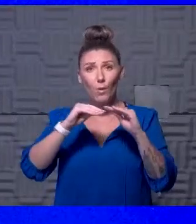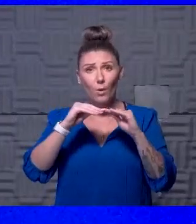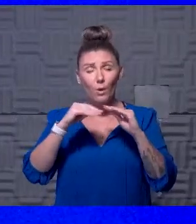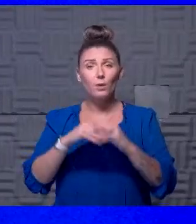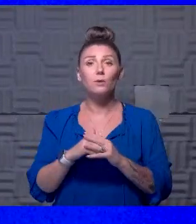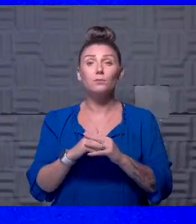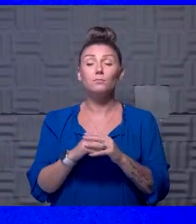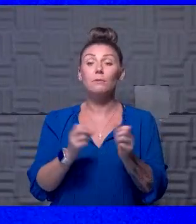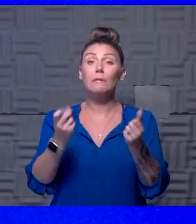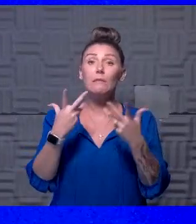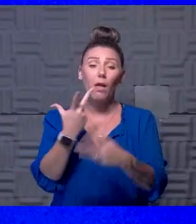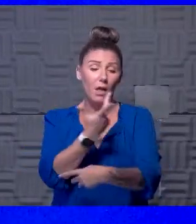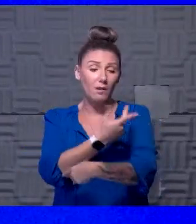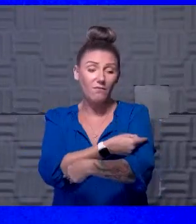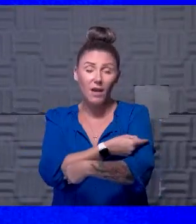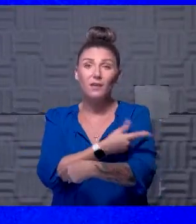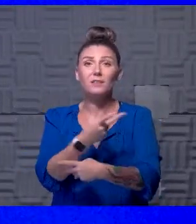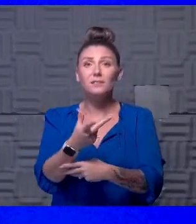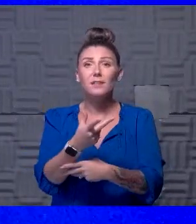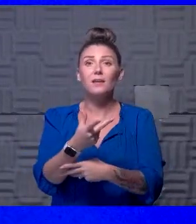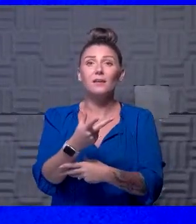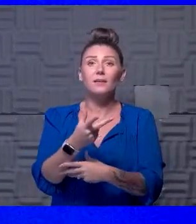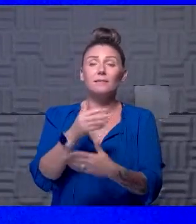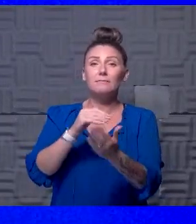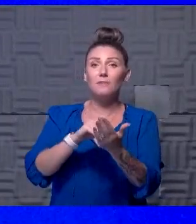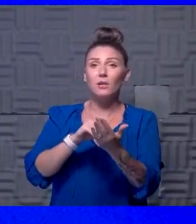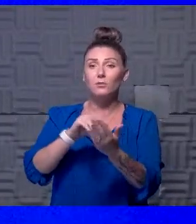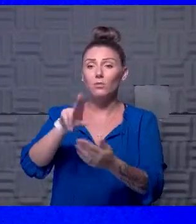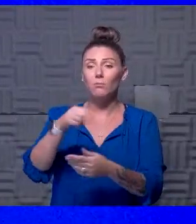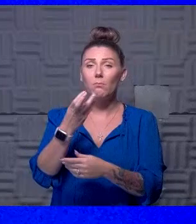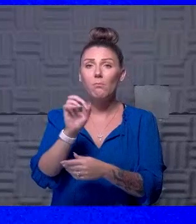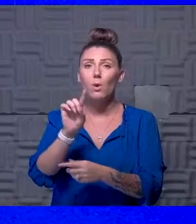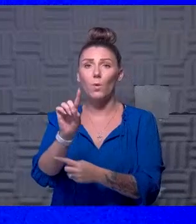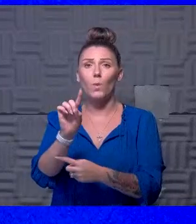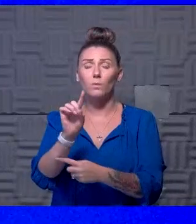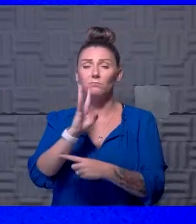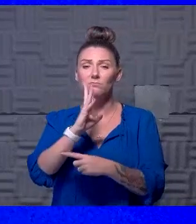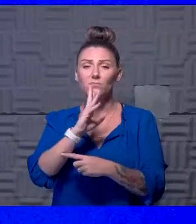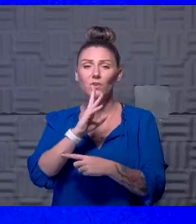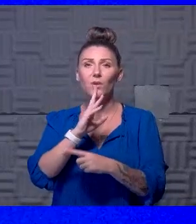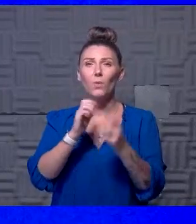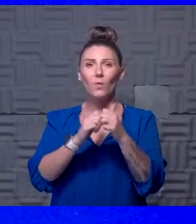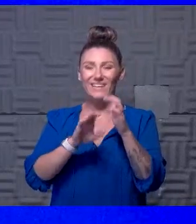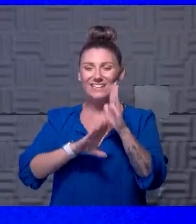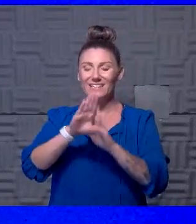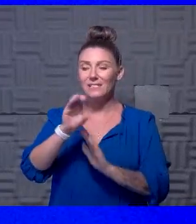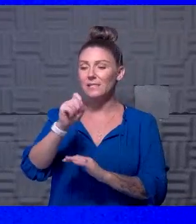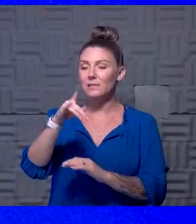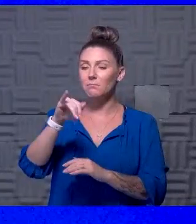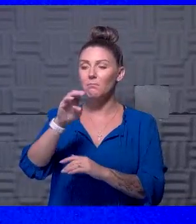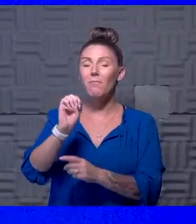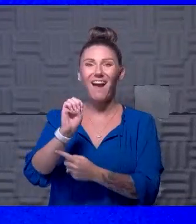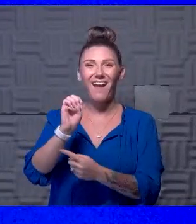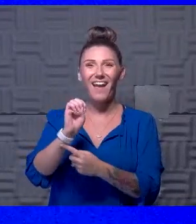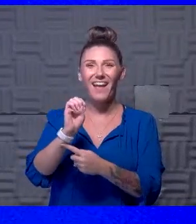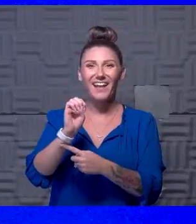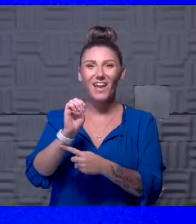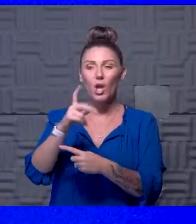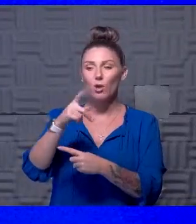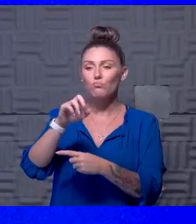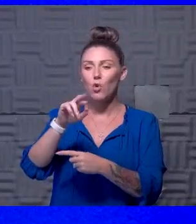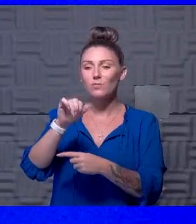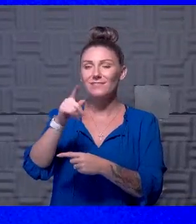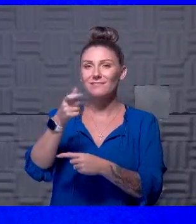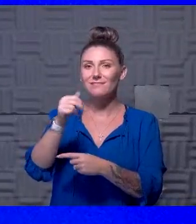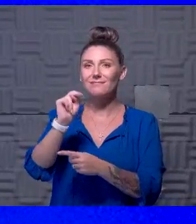that vaccines, as Dr. Pahud had talked about, do work with the spike protein, so they're very conserved regions on the